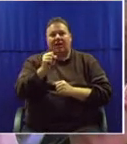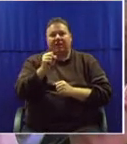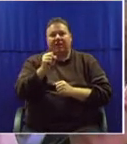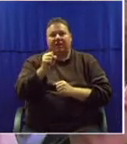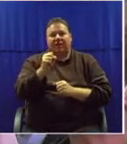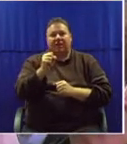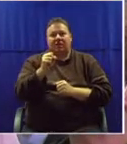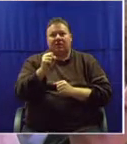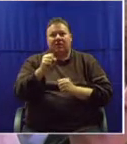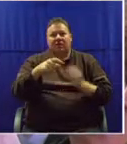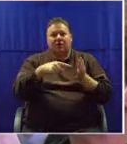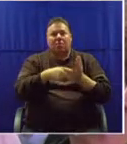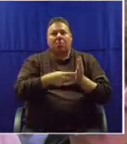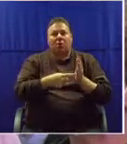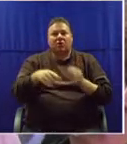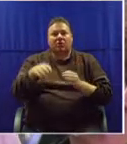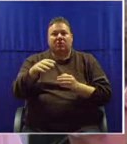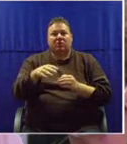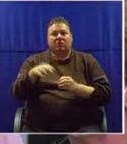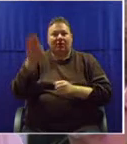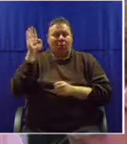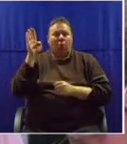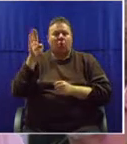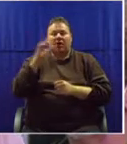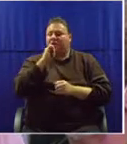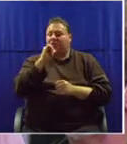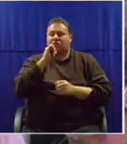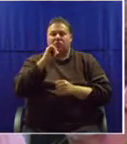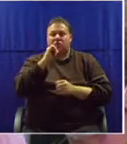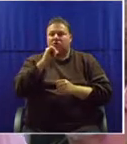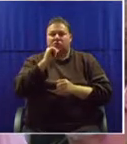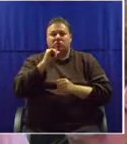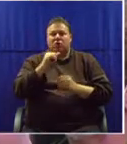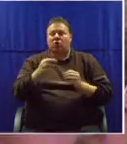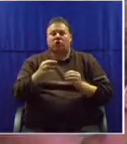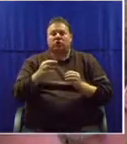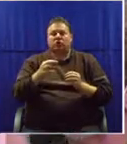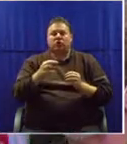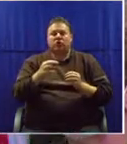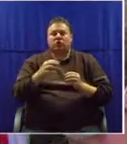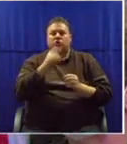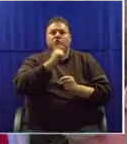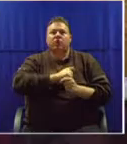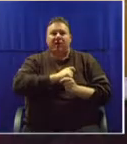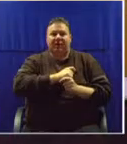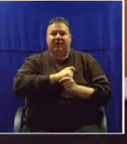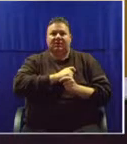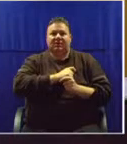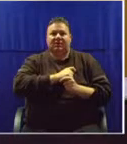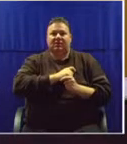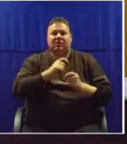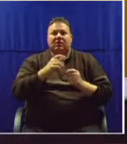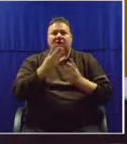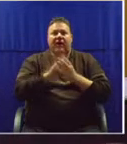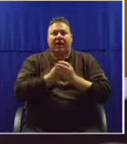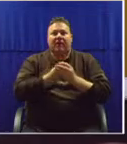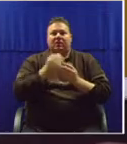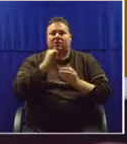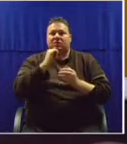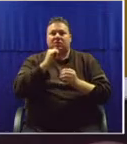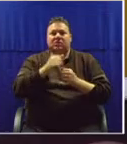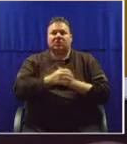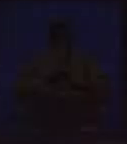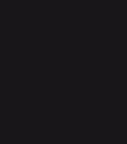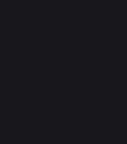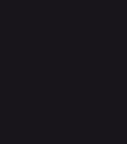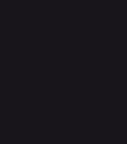points of order were irrelevant and are now causing gross disorderly conduct in the House. Thank you very much, Honourable